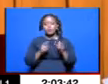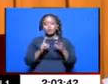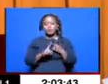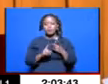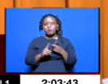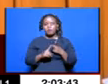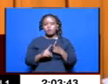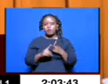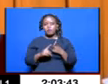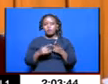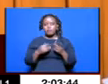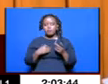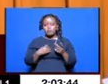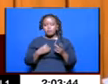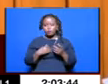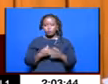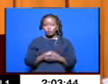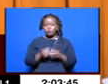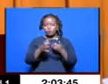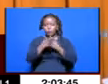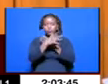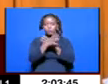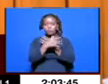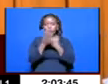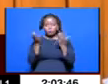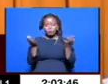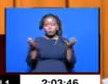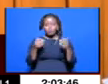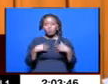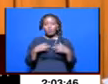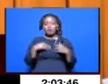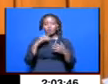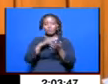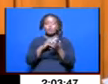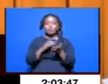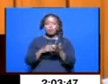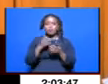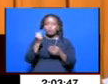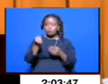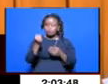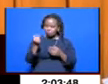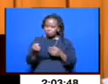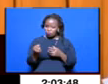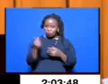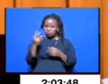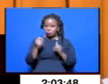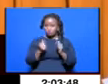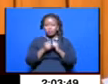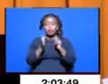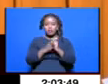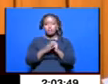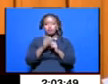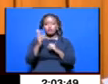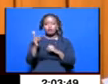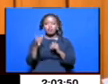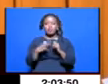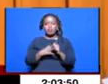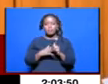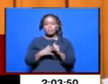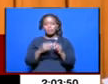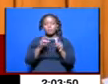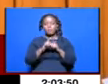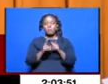Republic of Germany, adopted on 8th of May 1949, explicitly bars amendments to